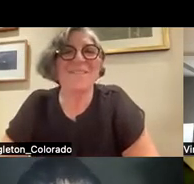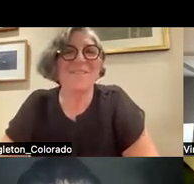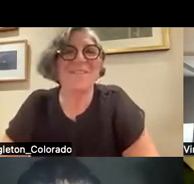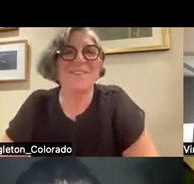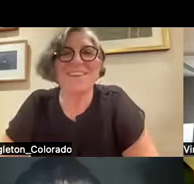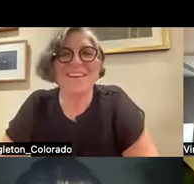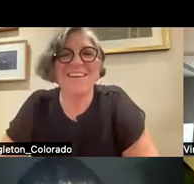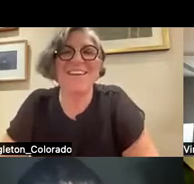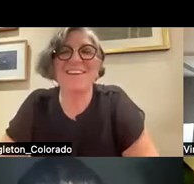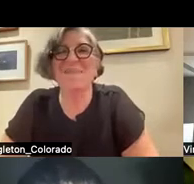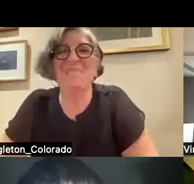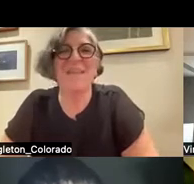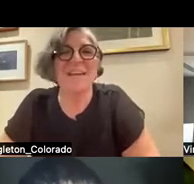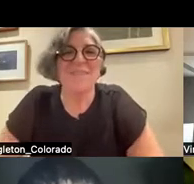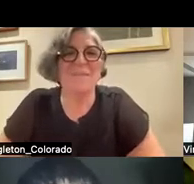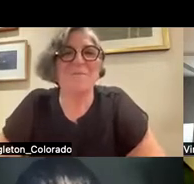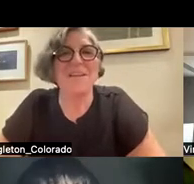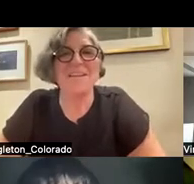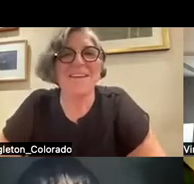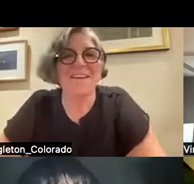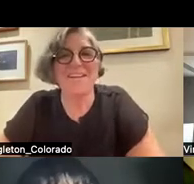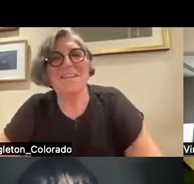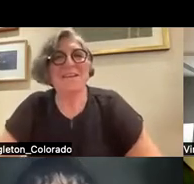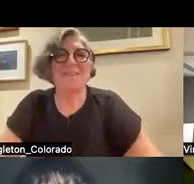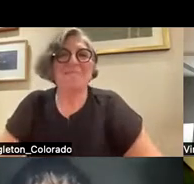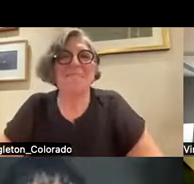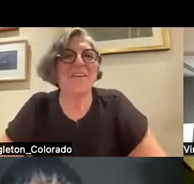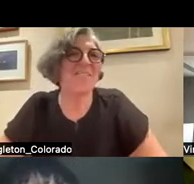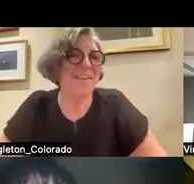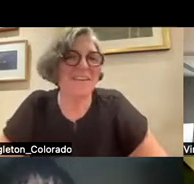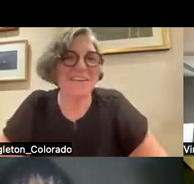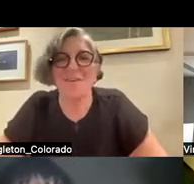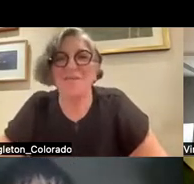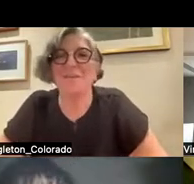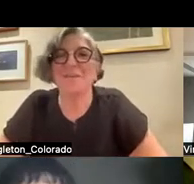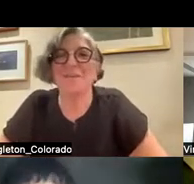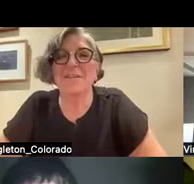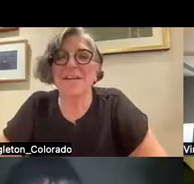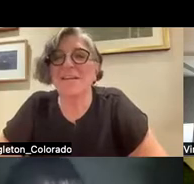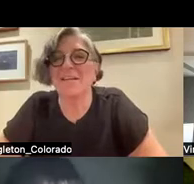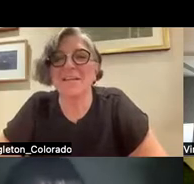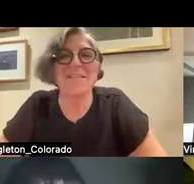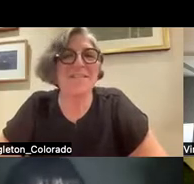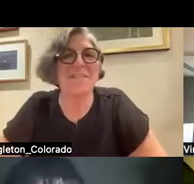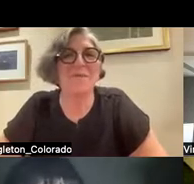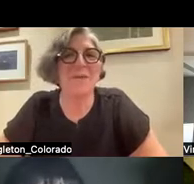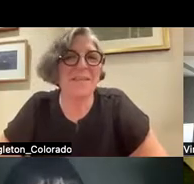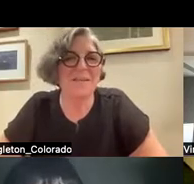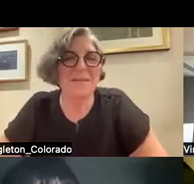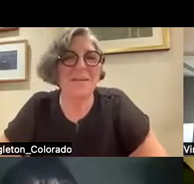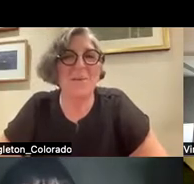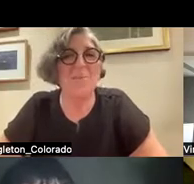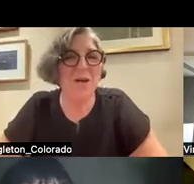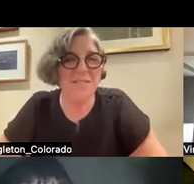Thank you so much, John. Hi. So one nice thing that I think you can learn is the way